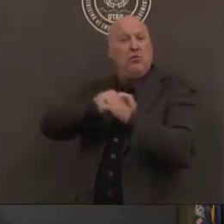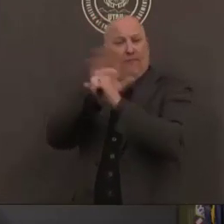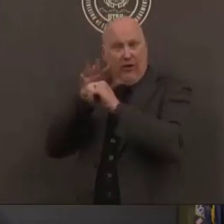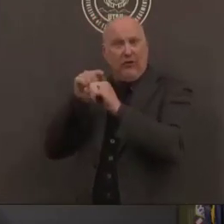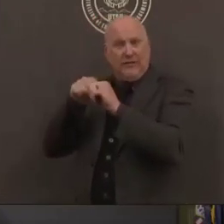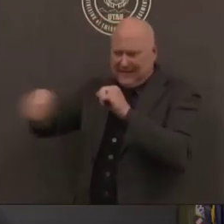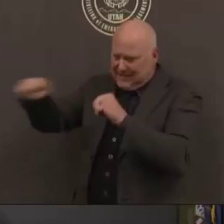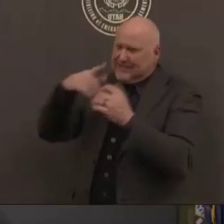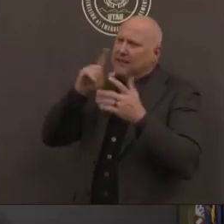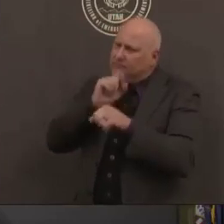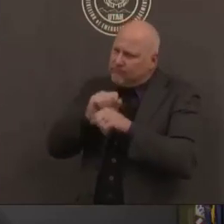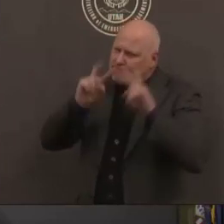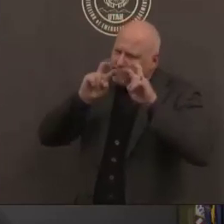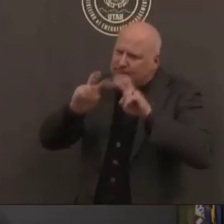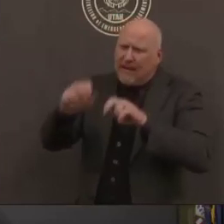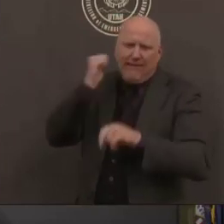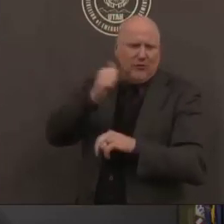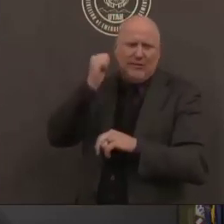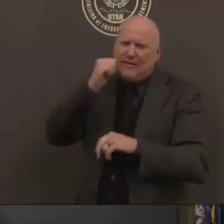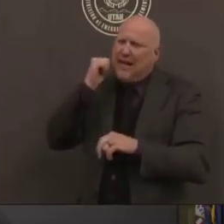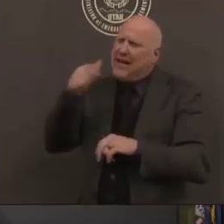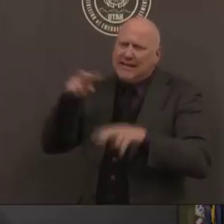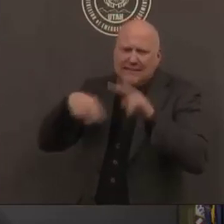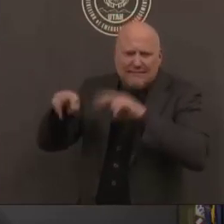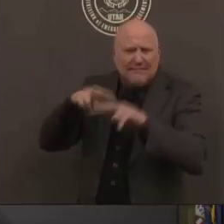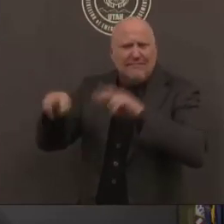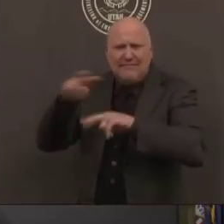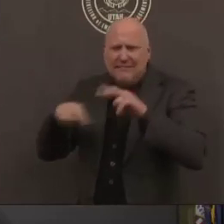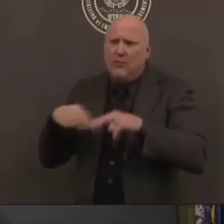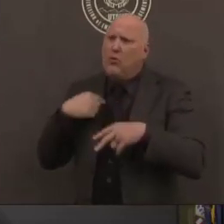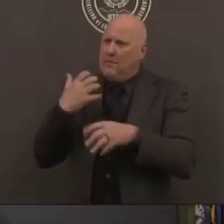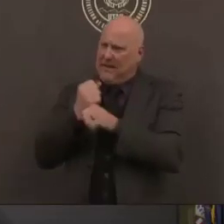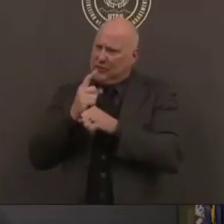the economy and for the health of people.